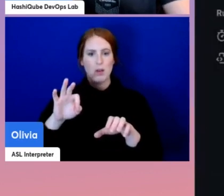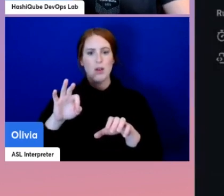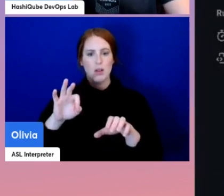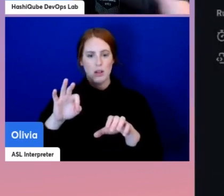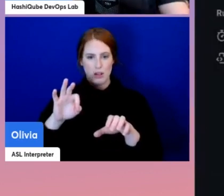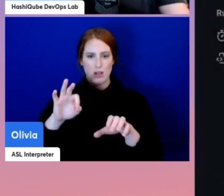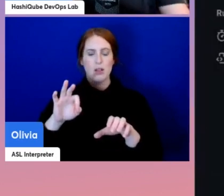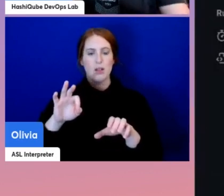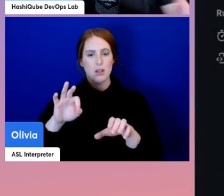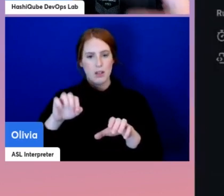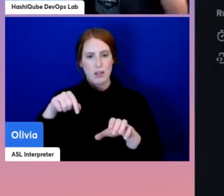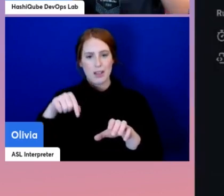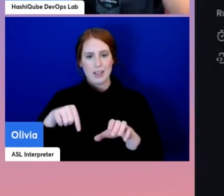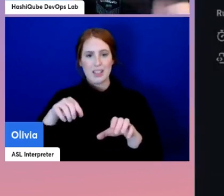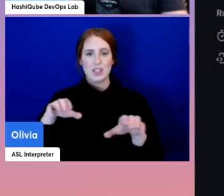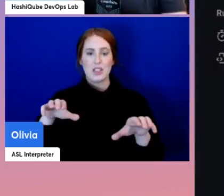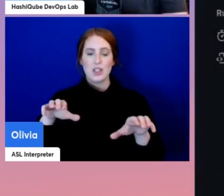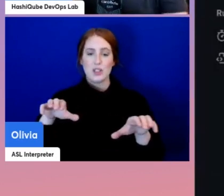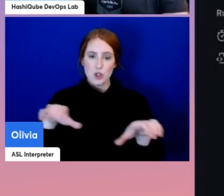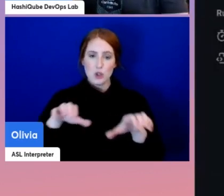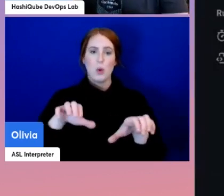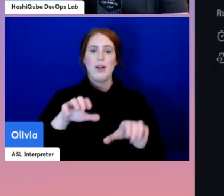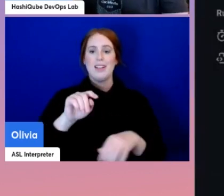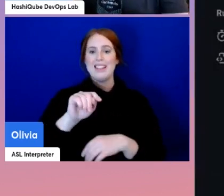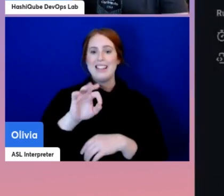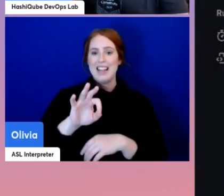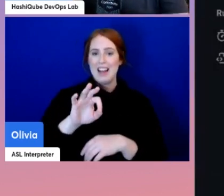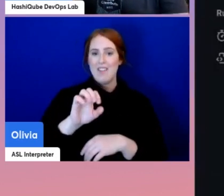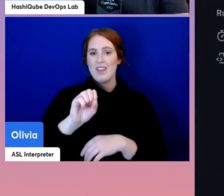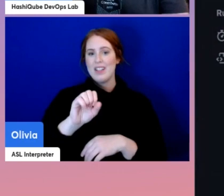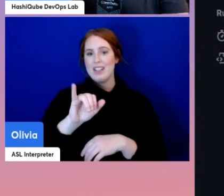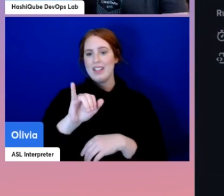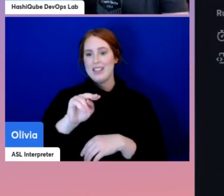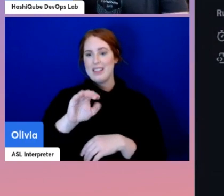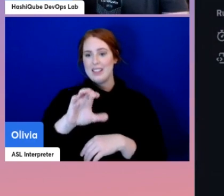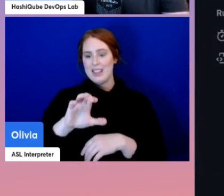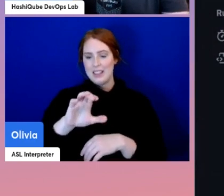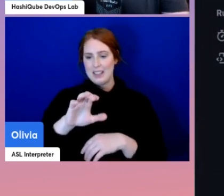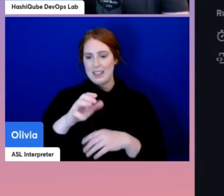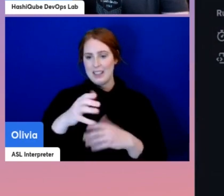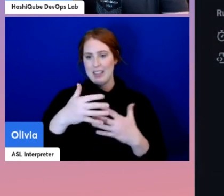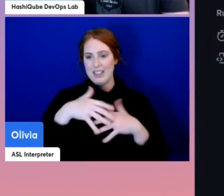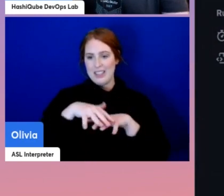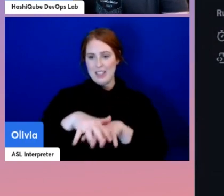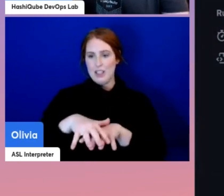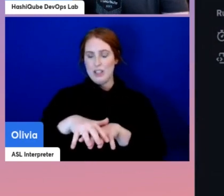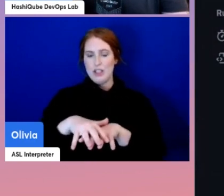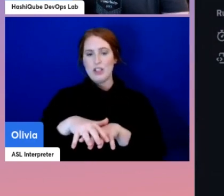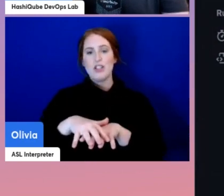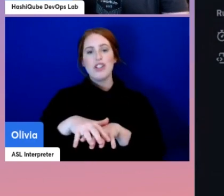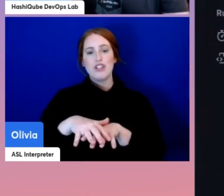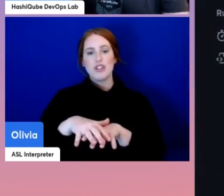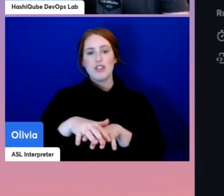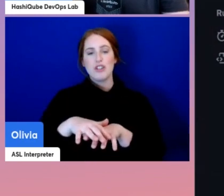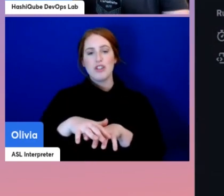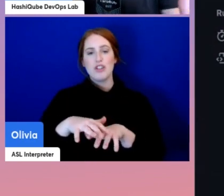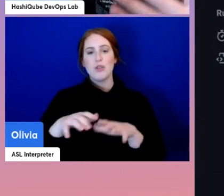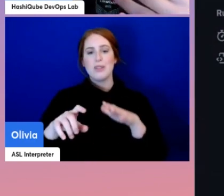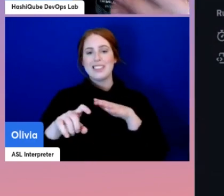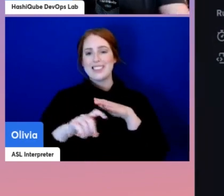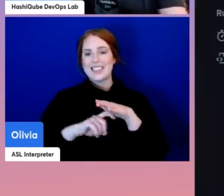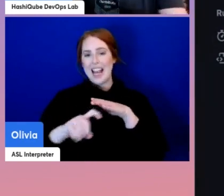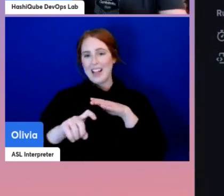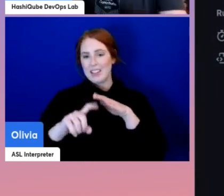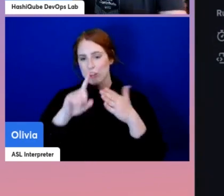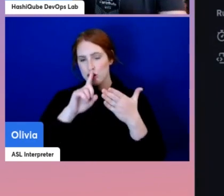doing TFSec to scan our code, and at the bottom below it, it